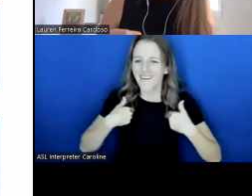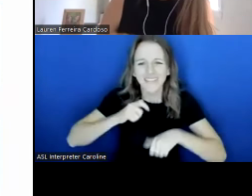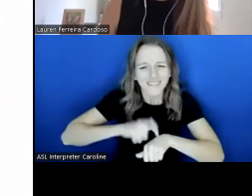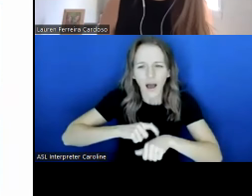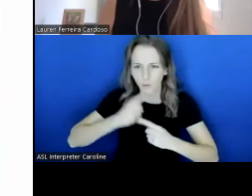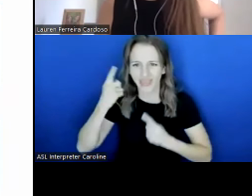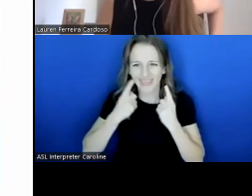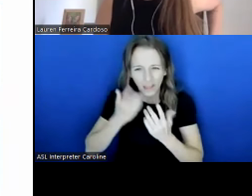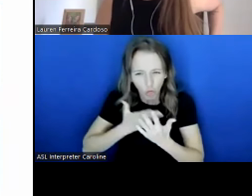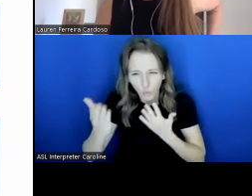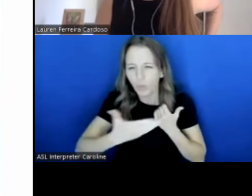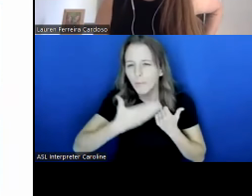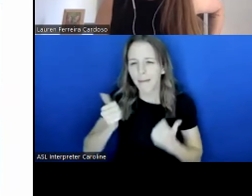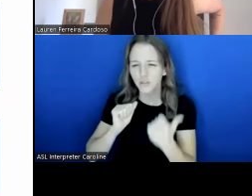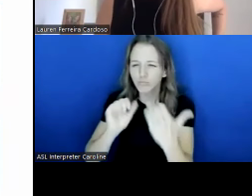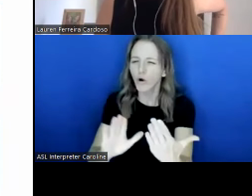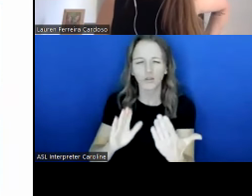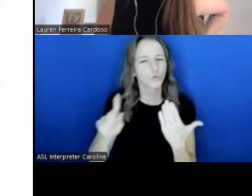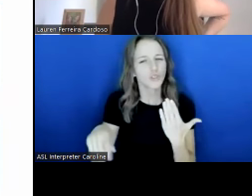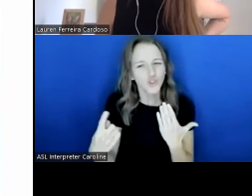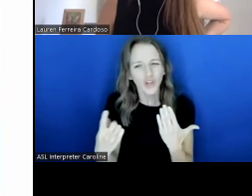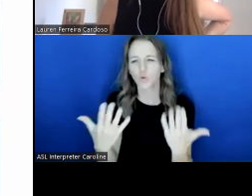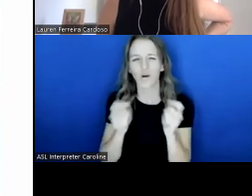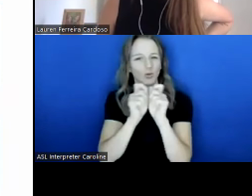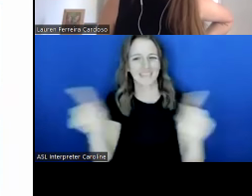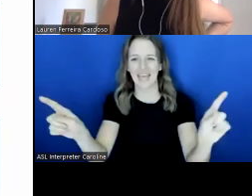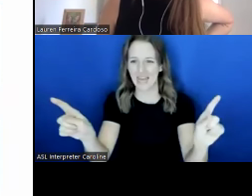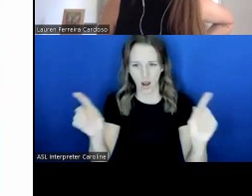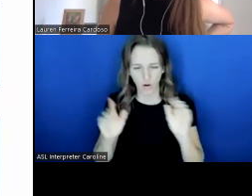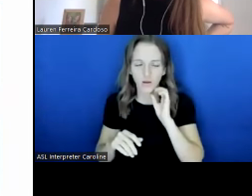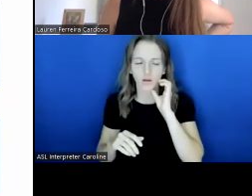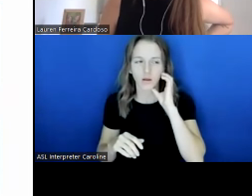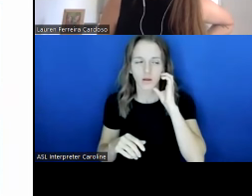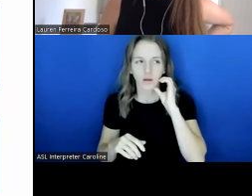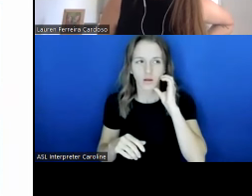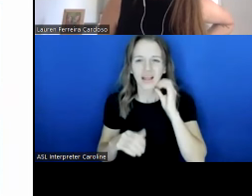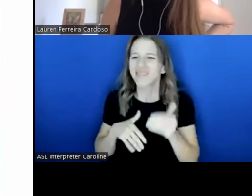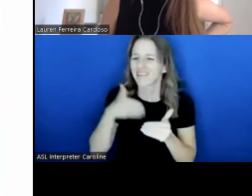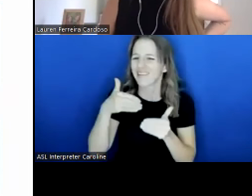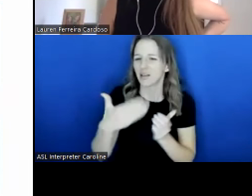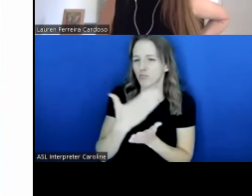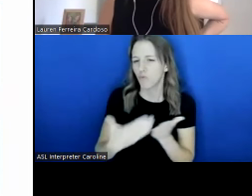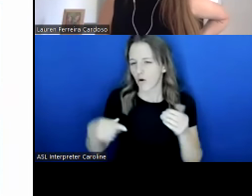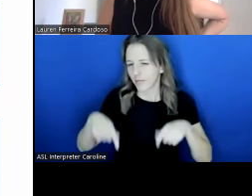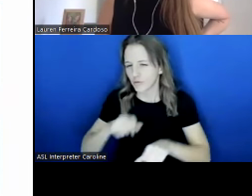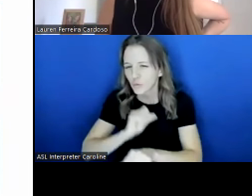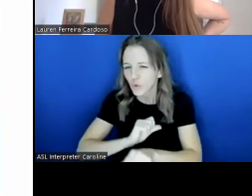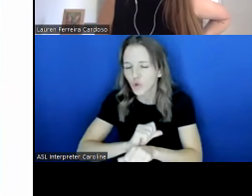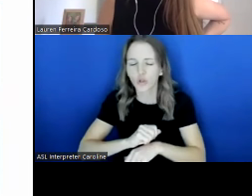because we just wanted to get the data out fast. In our next phase of this work, as we can think